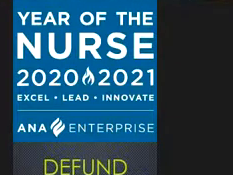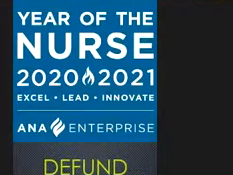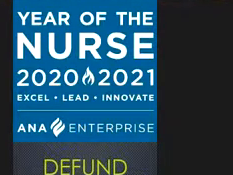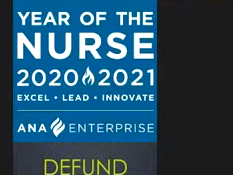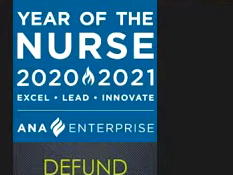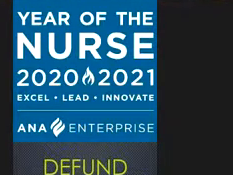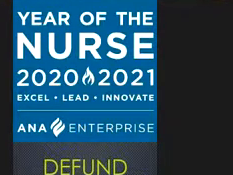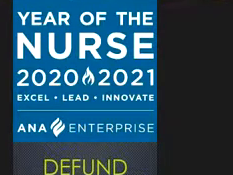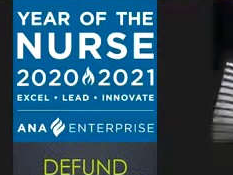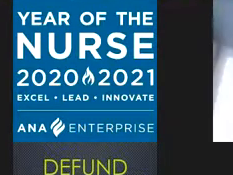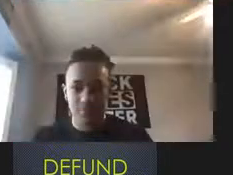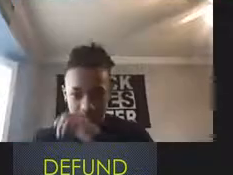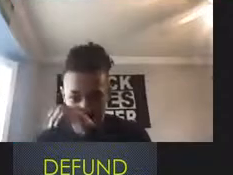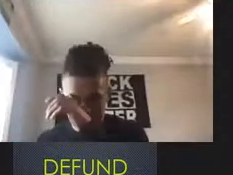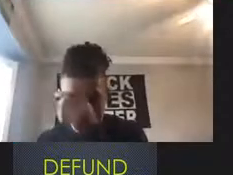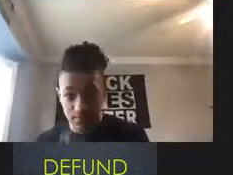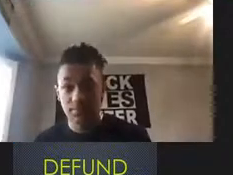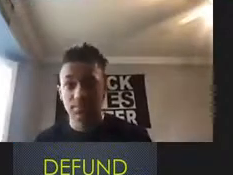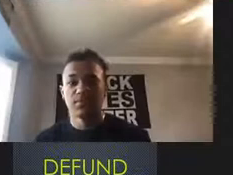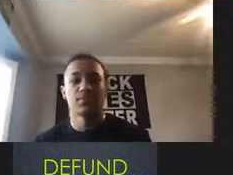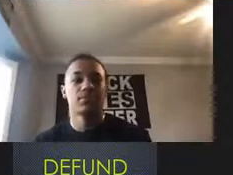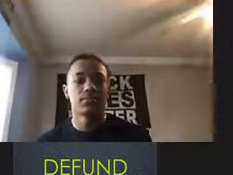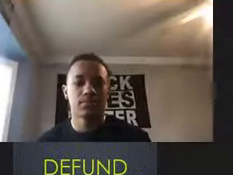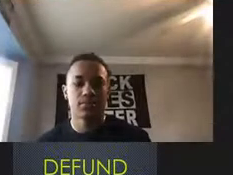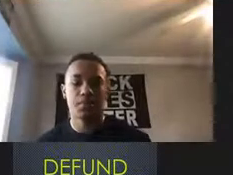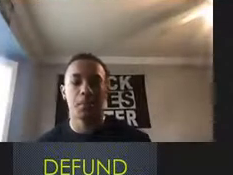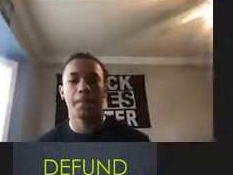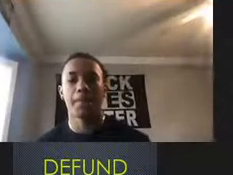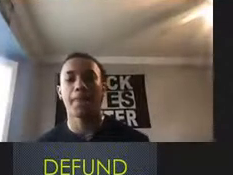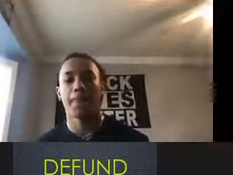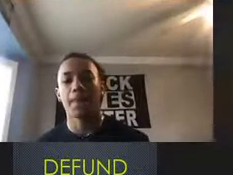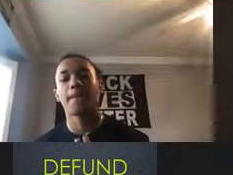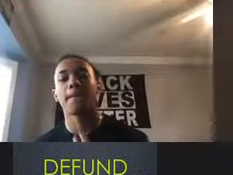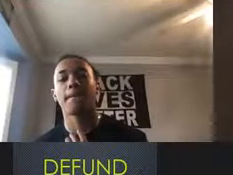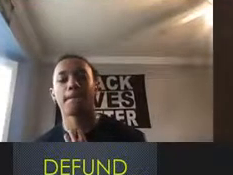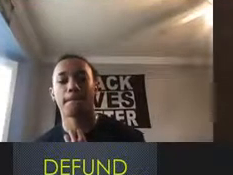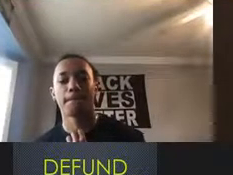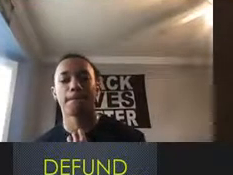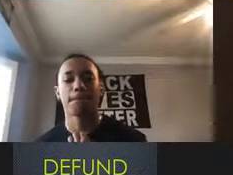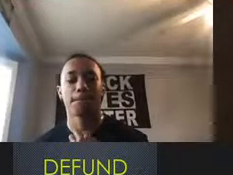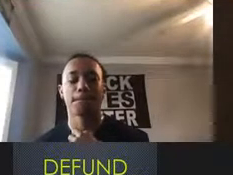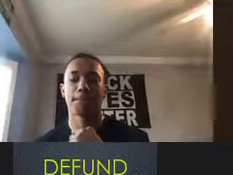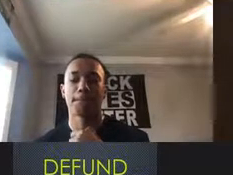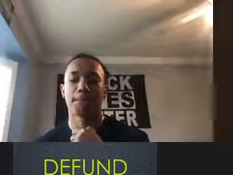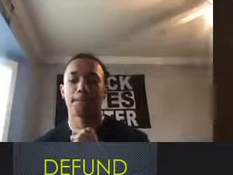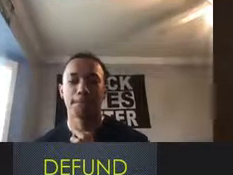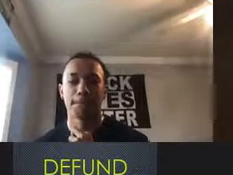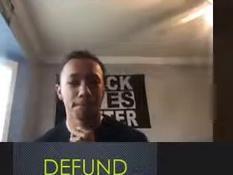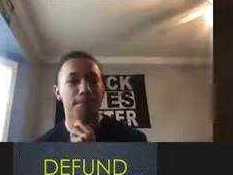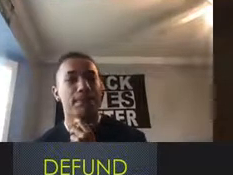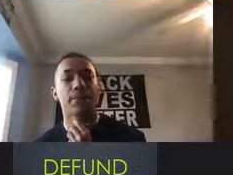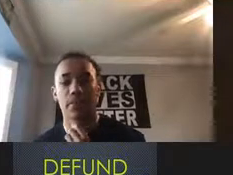yeah? I'm serious. Yes, I will. I gave a couple of students an informal tour yesterday. I think we're going to be down on the